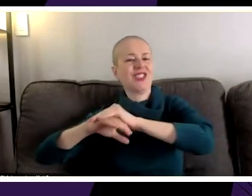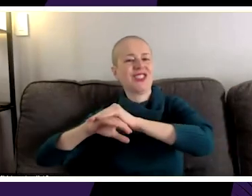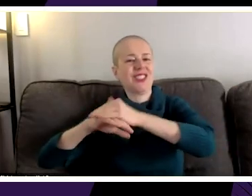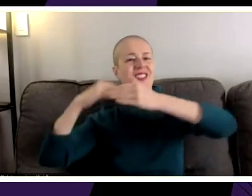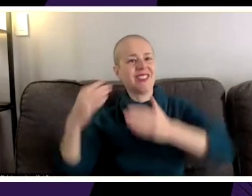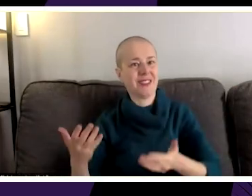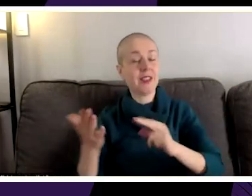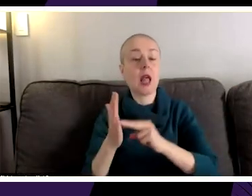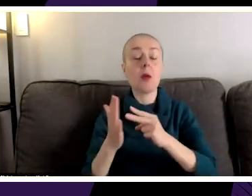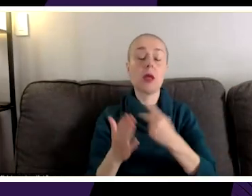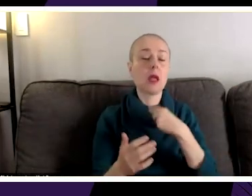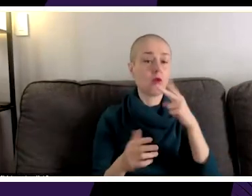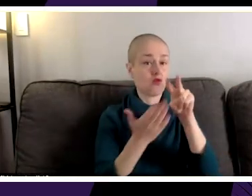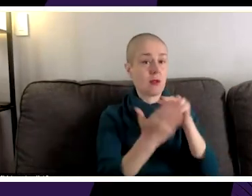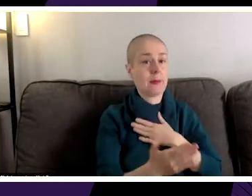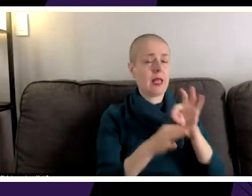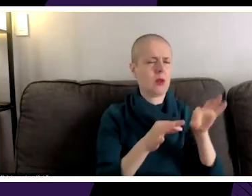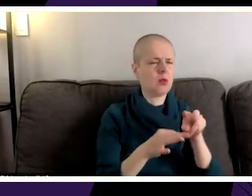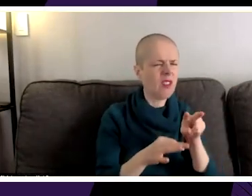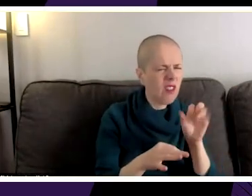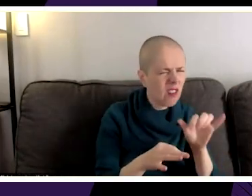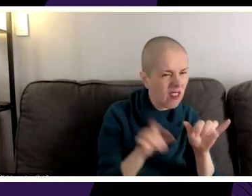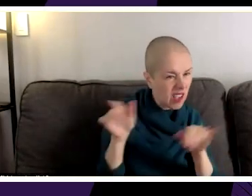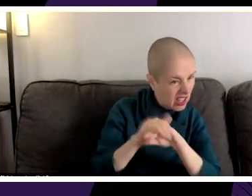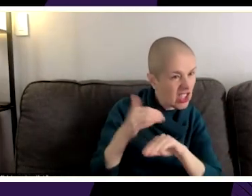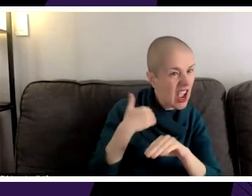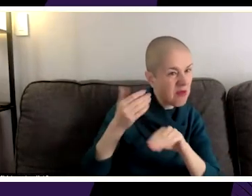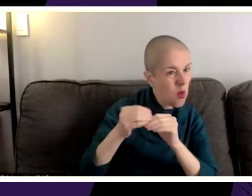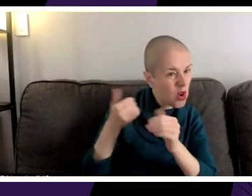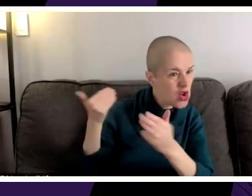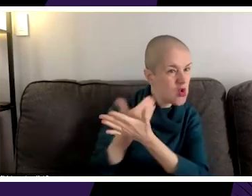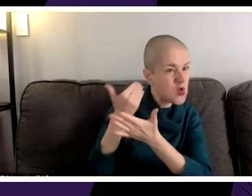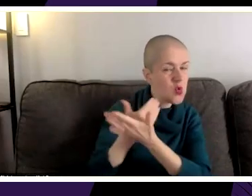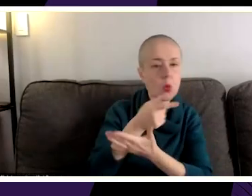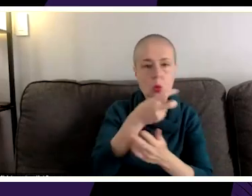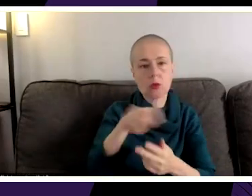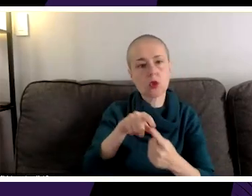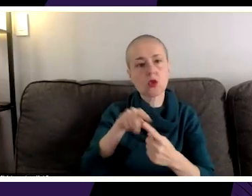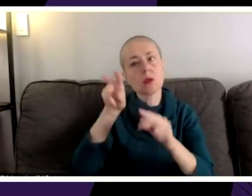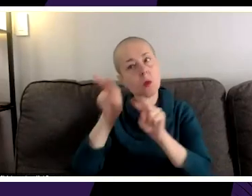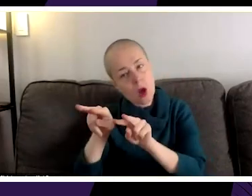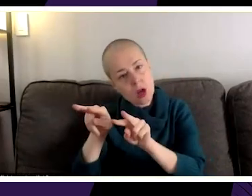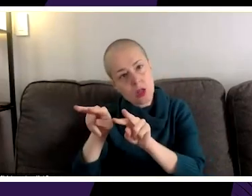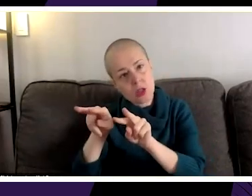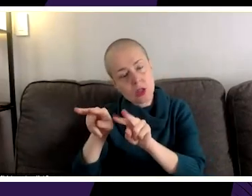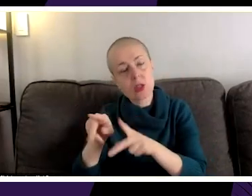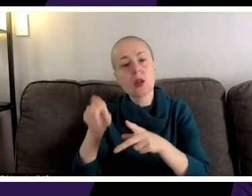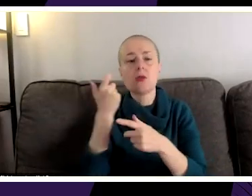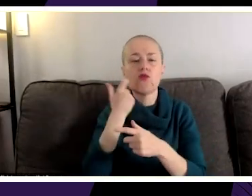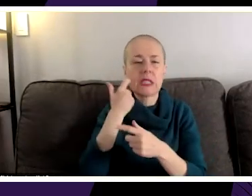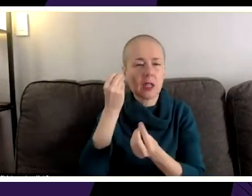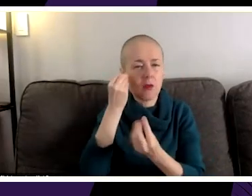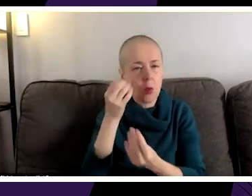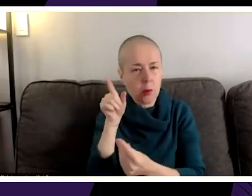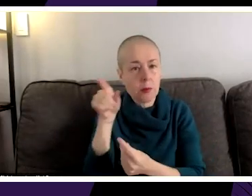either you can, that there are also two inline links which says either you can switch over to the English version to see the latest version, or you